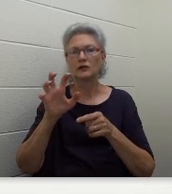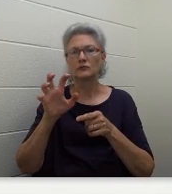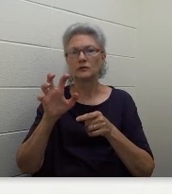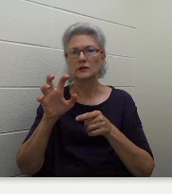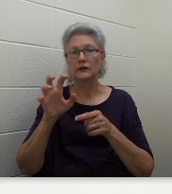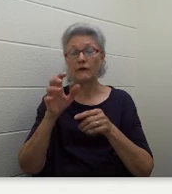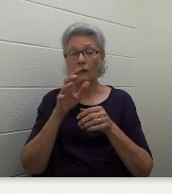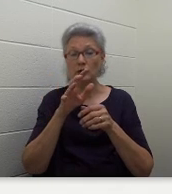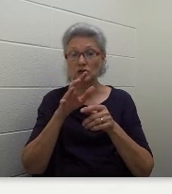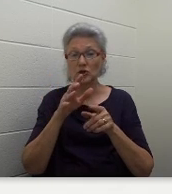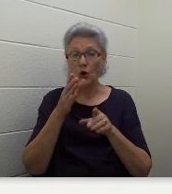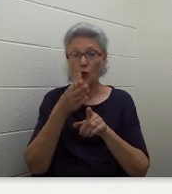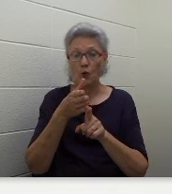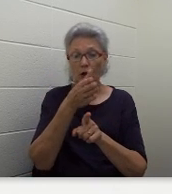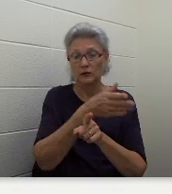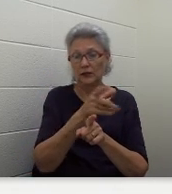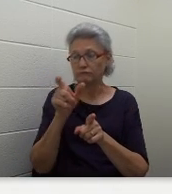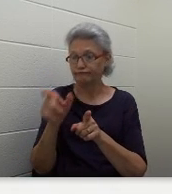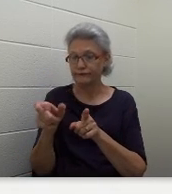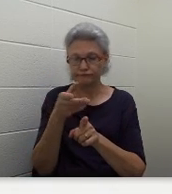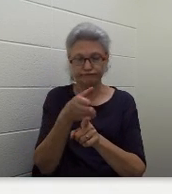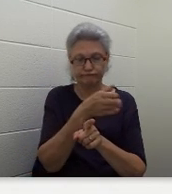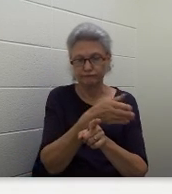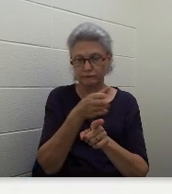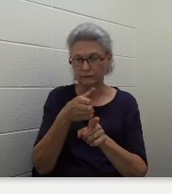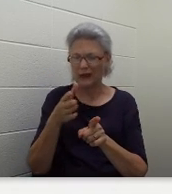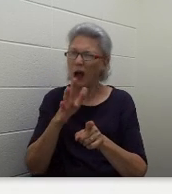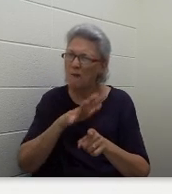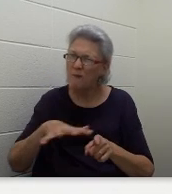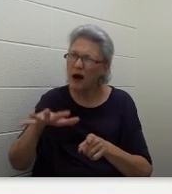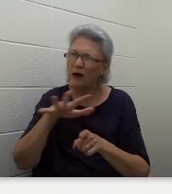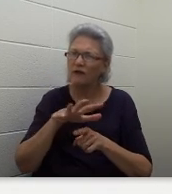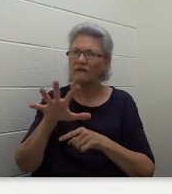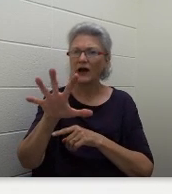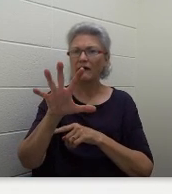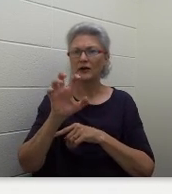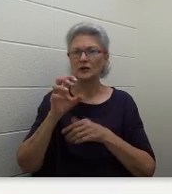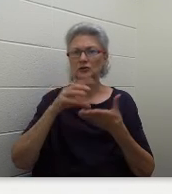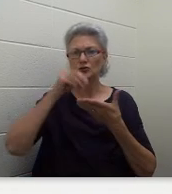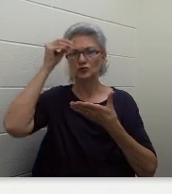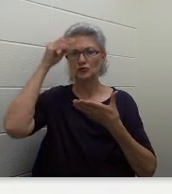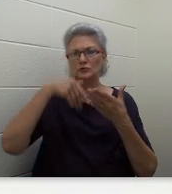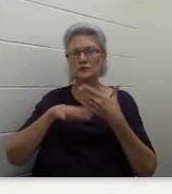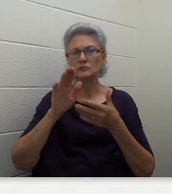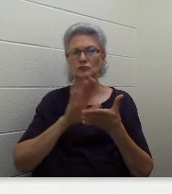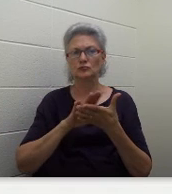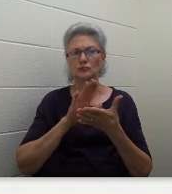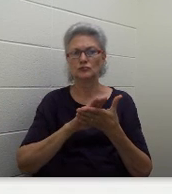rounding, I would say there are about 500 students in the school.